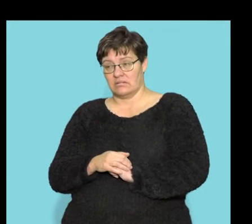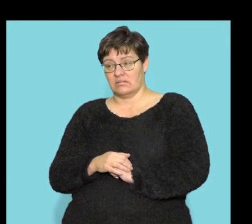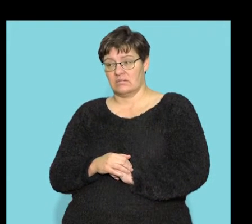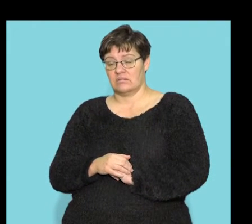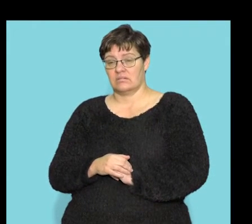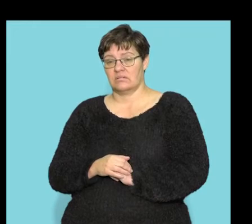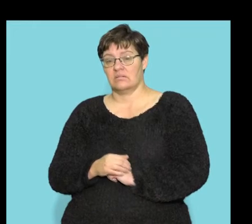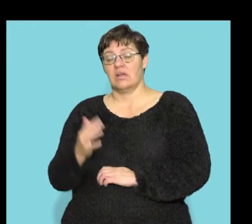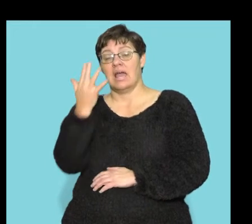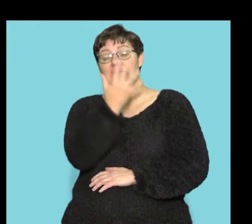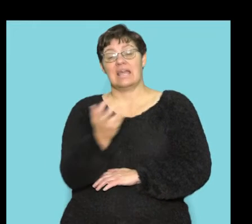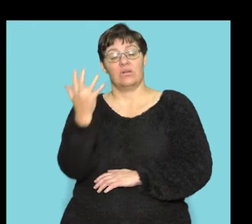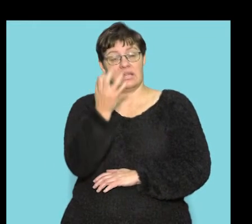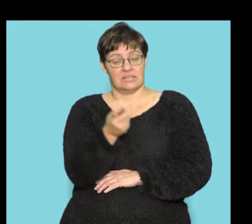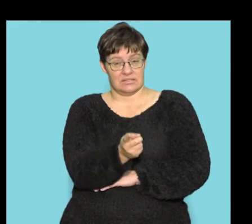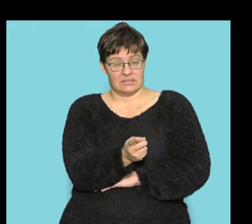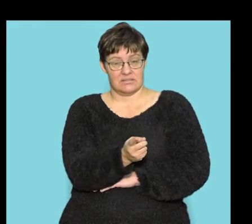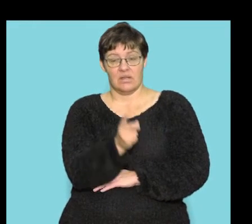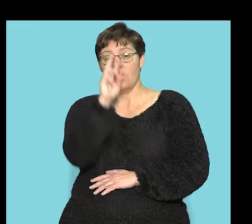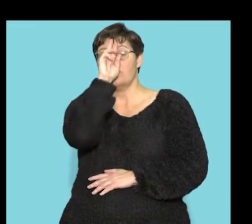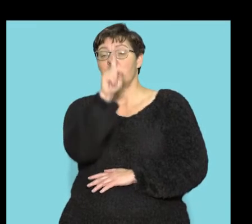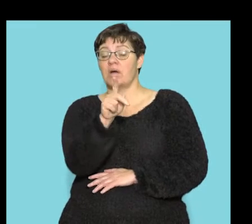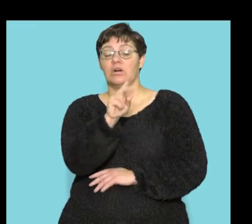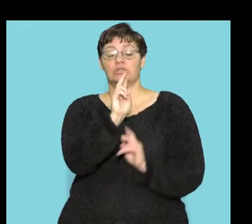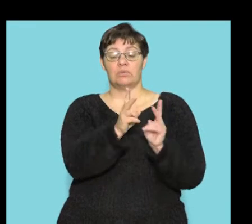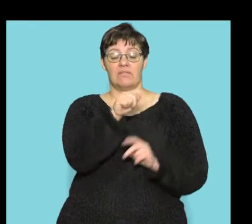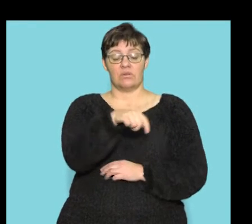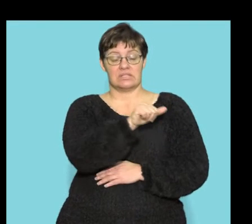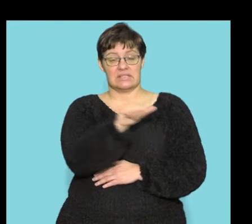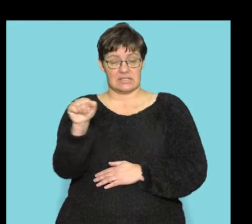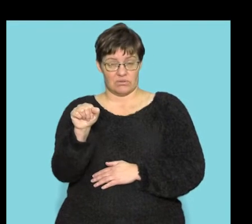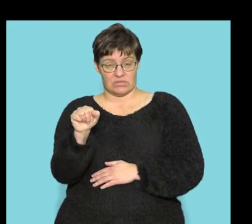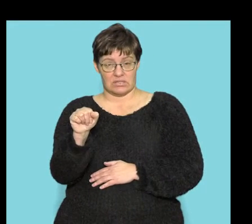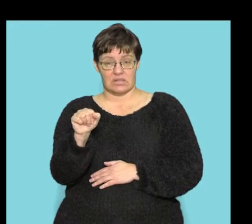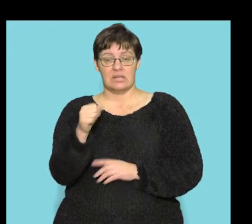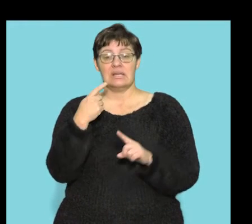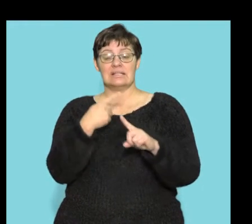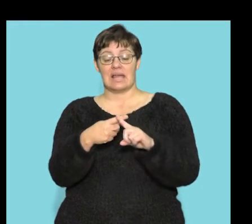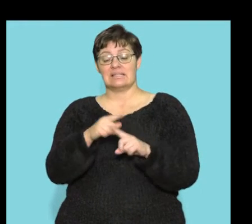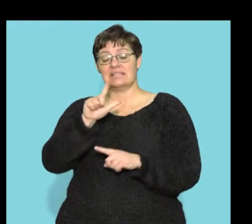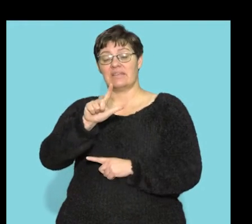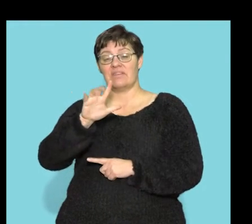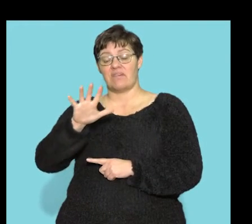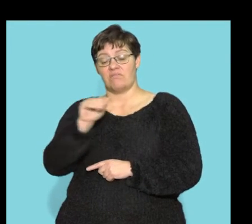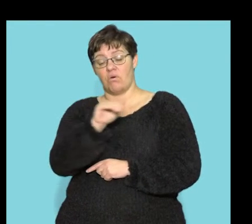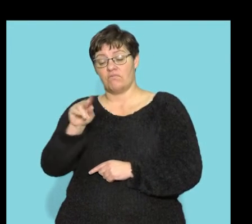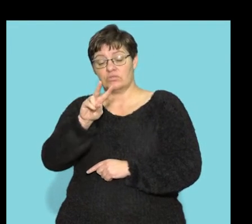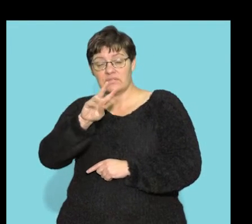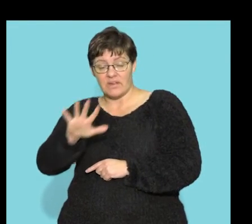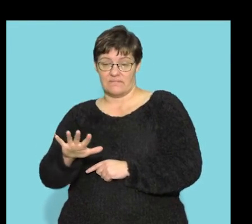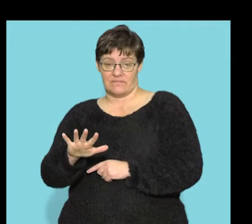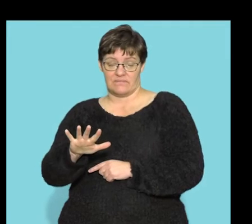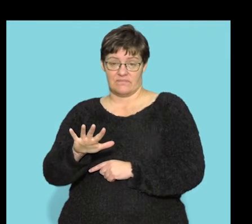you are doing your calculation, remember it's 12,600 times 75 over 25. You've got